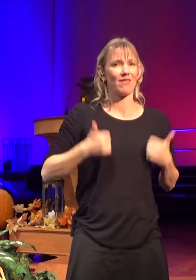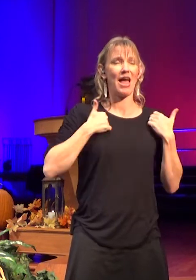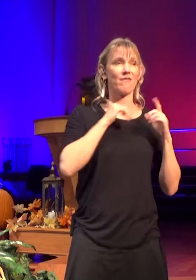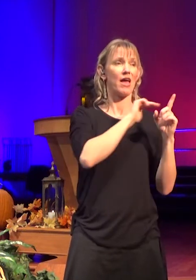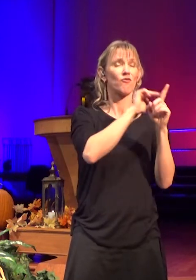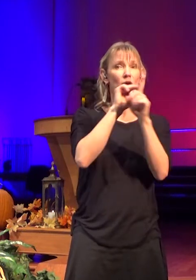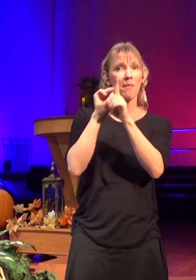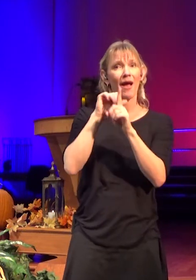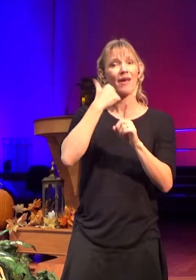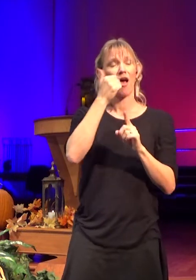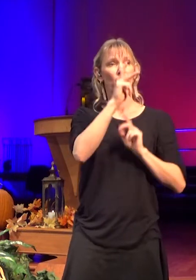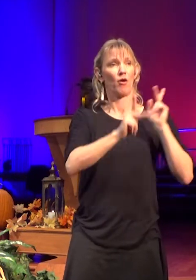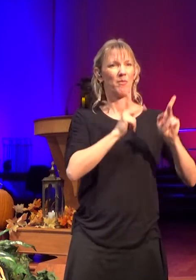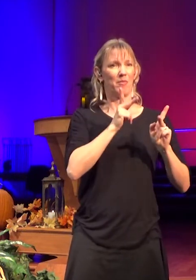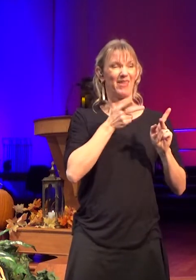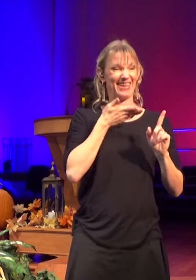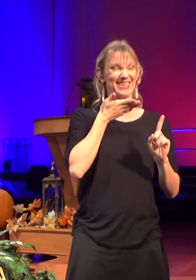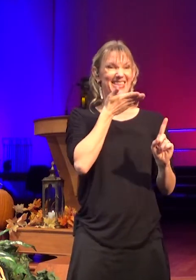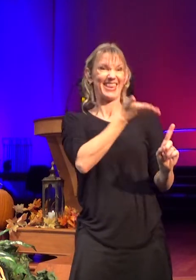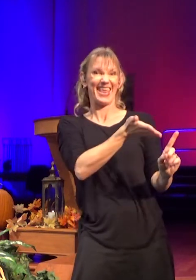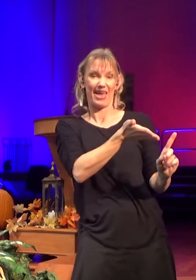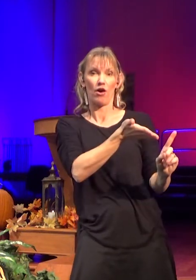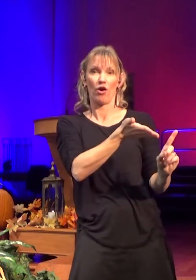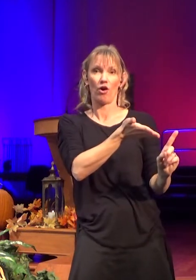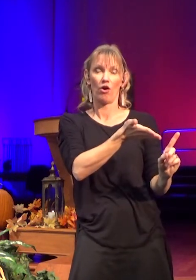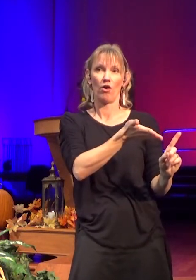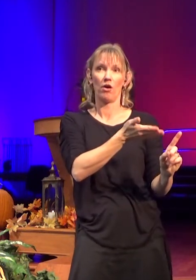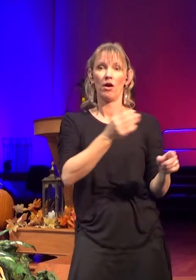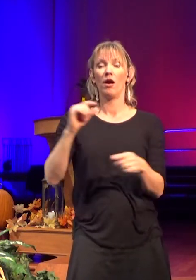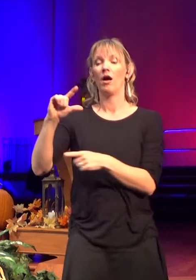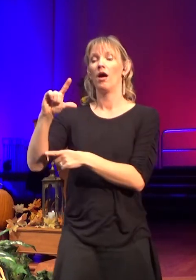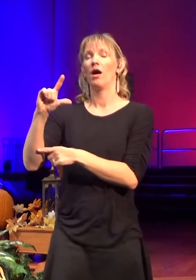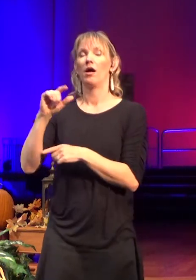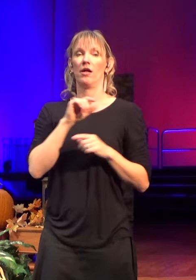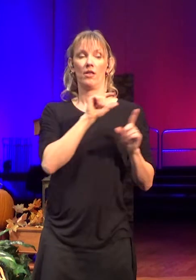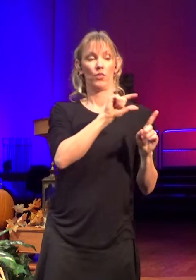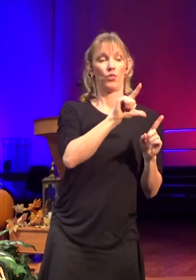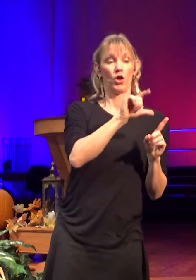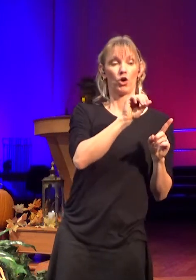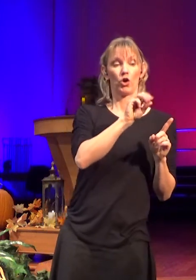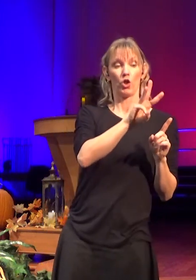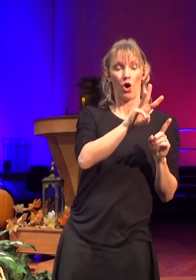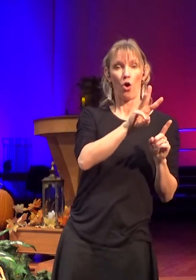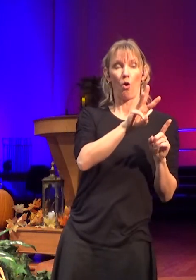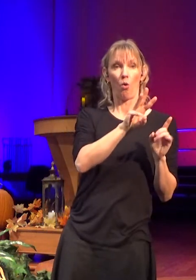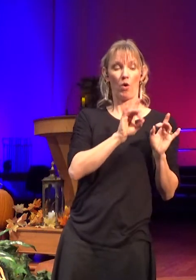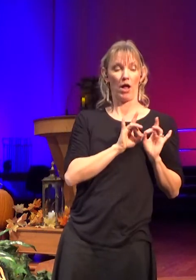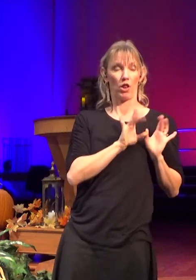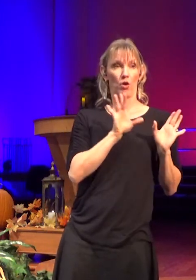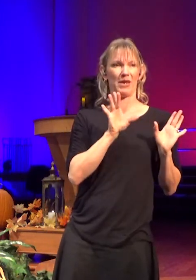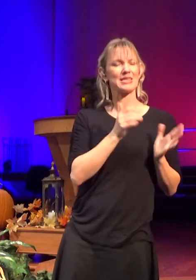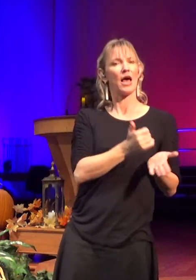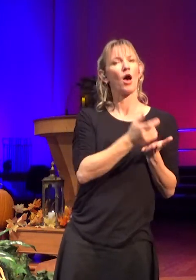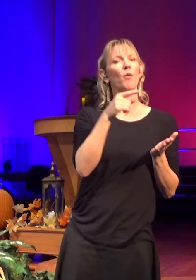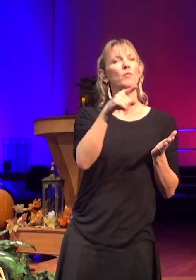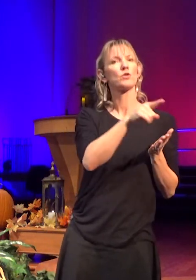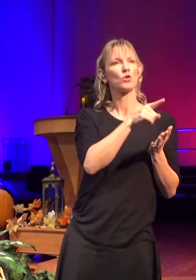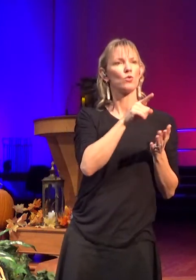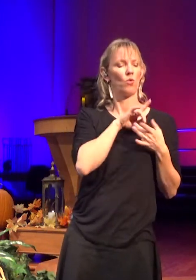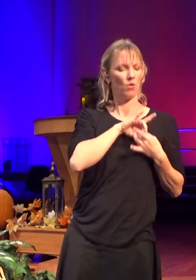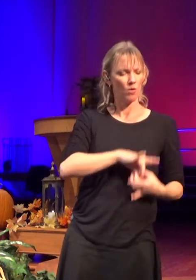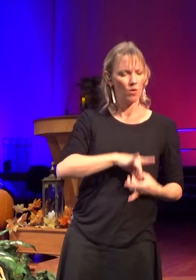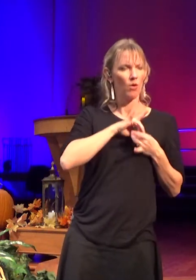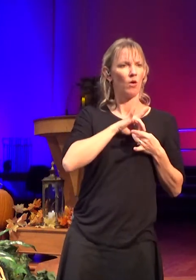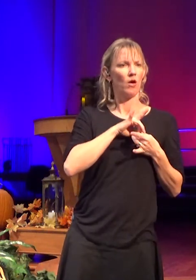and remind people that it's there. The glow that illuminates puts you